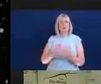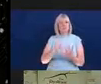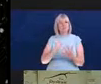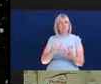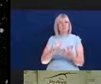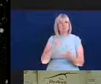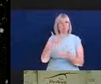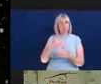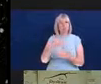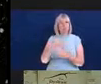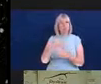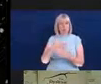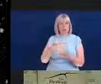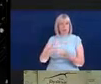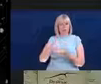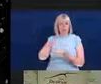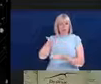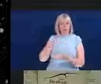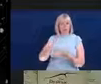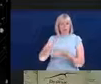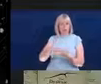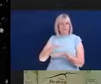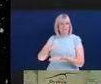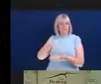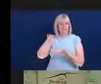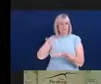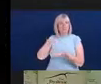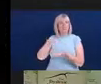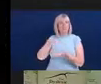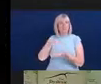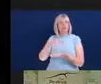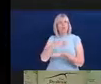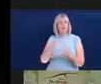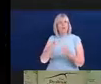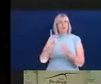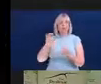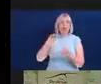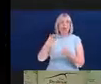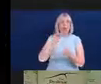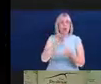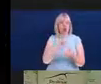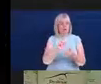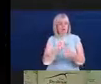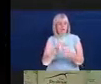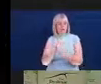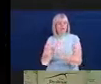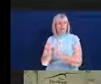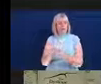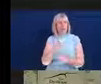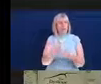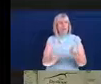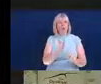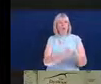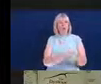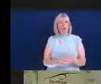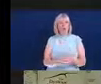employers make reasonable adjustments for their employees. It covers anybody with a disability. So that could be hidden